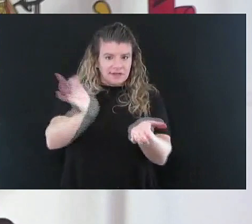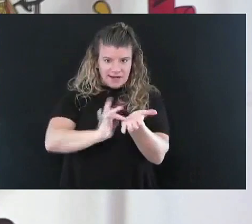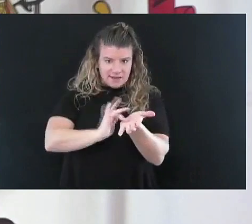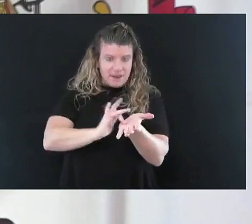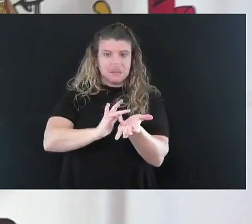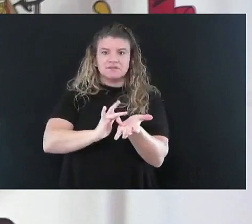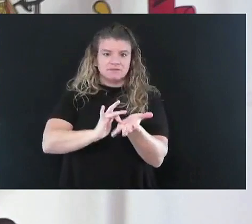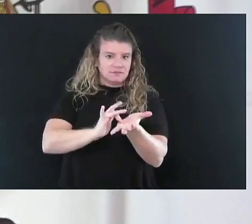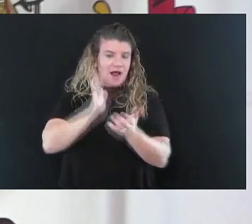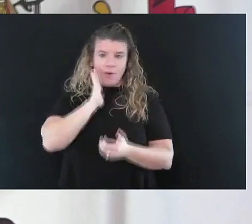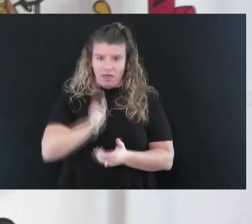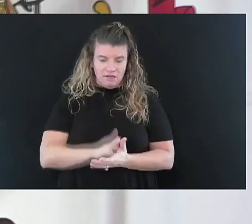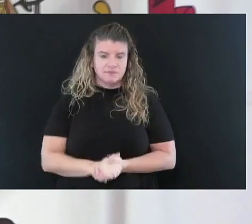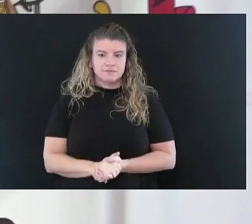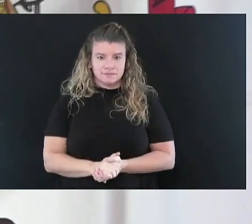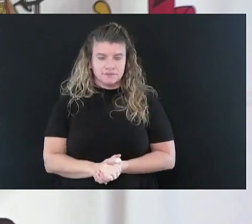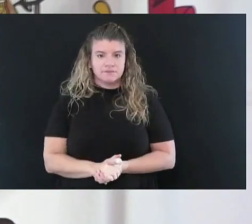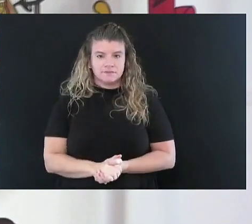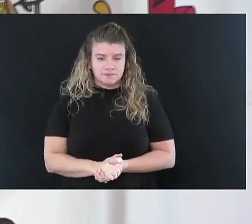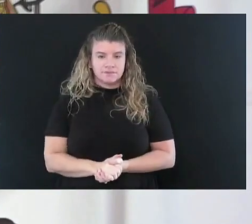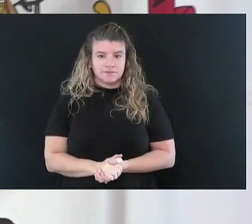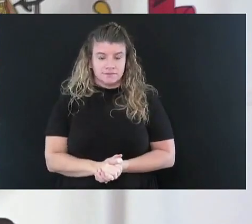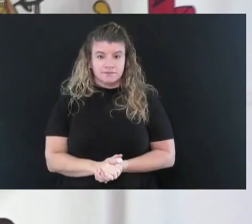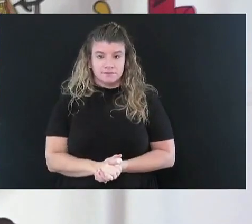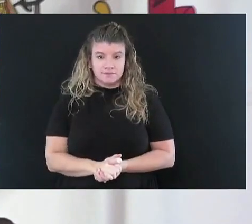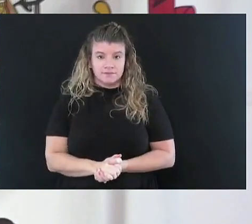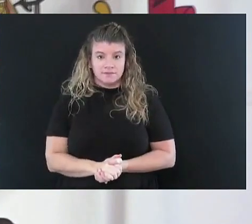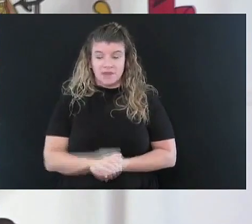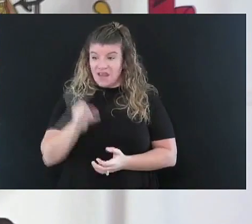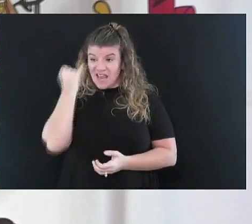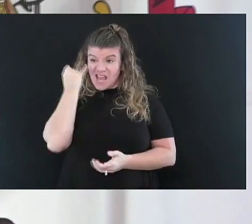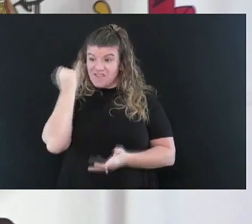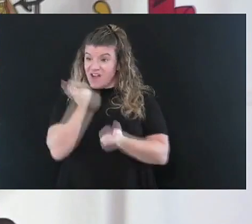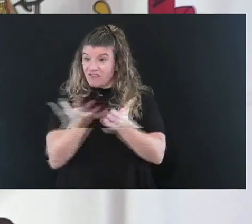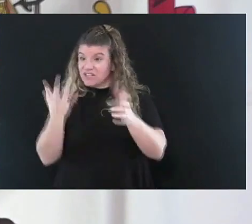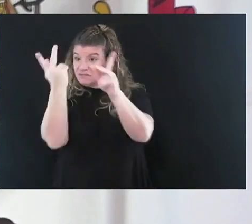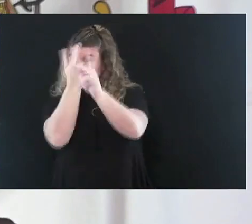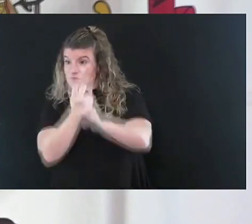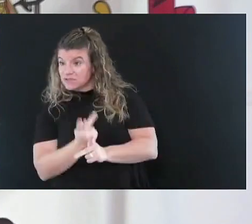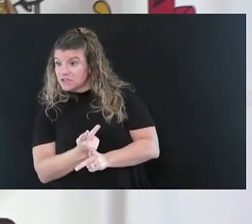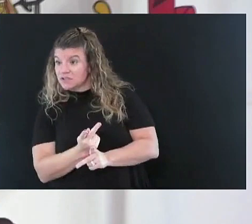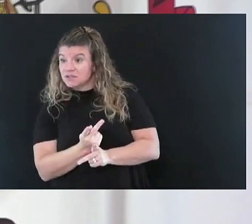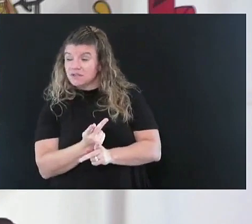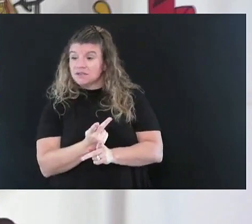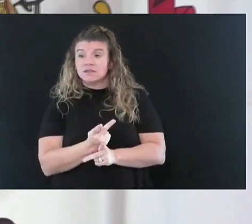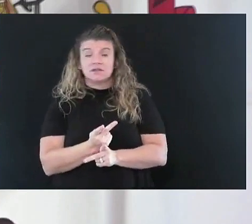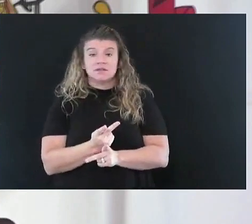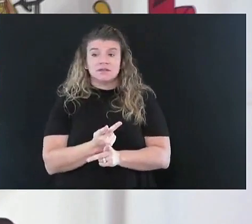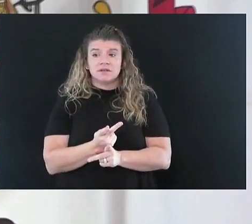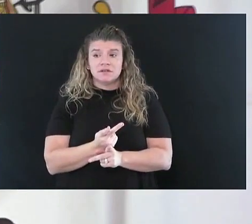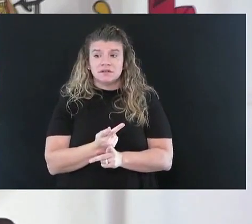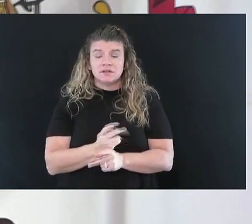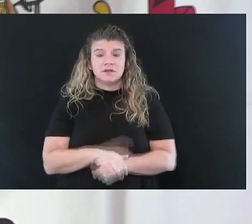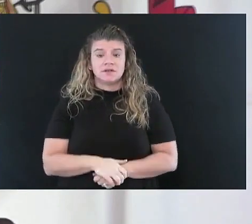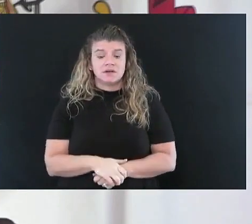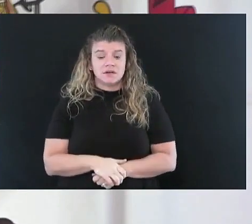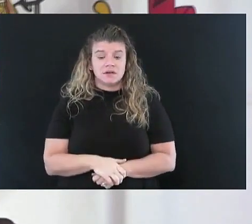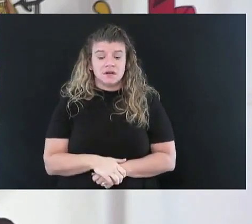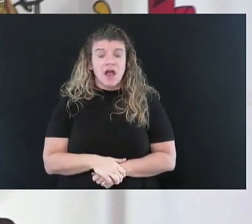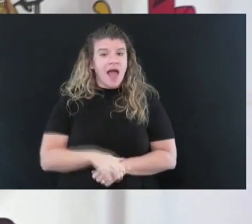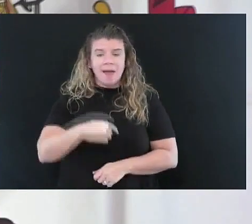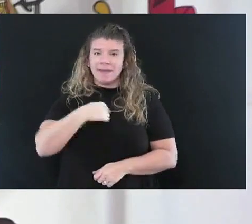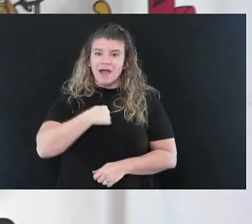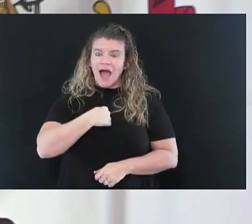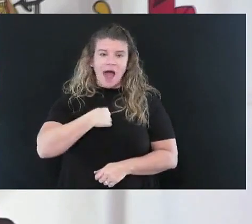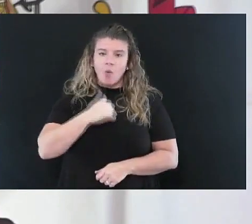now. And I would probably, if they check it out, and I'm surely not going to take a vaccine or anything else that's not